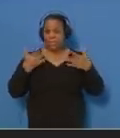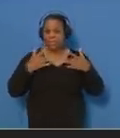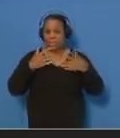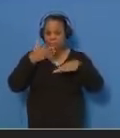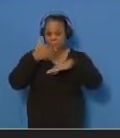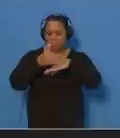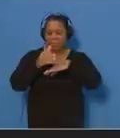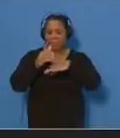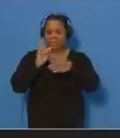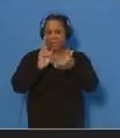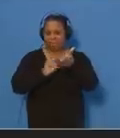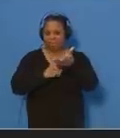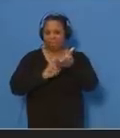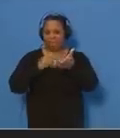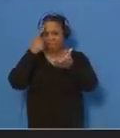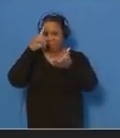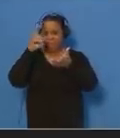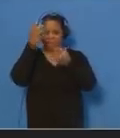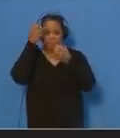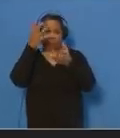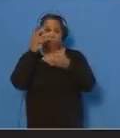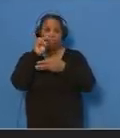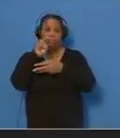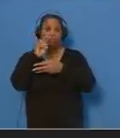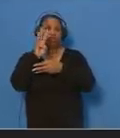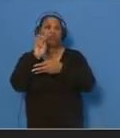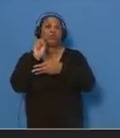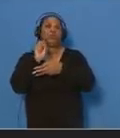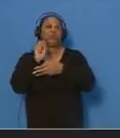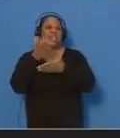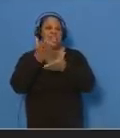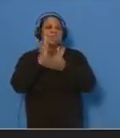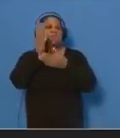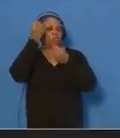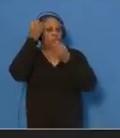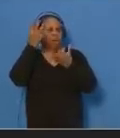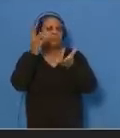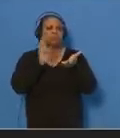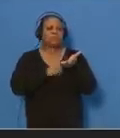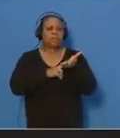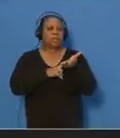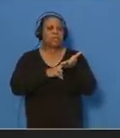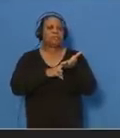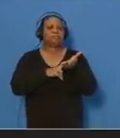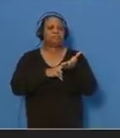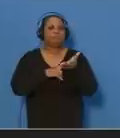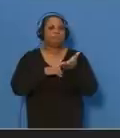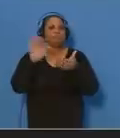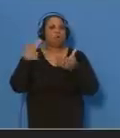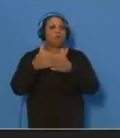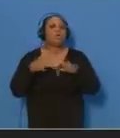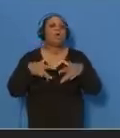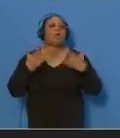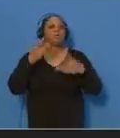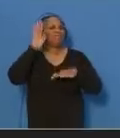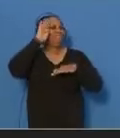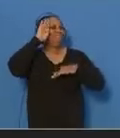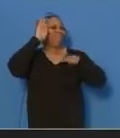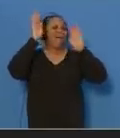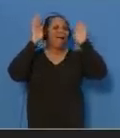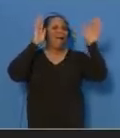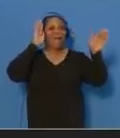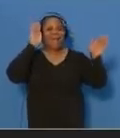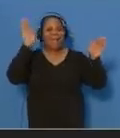to subscribe for information, news, and official updates. To sign up, all you have to do is WhatsApp HI